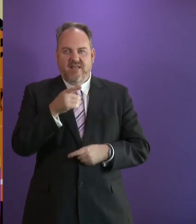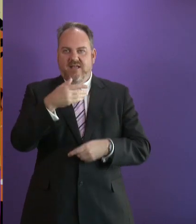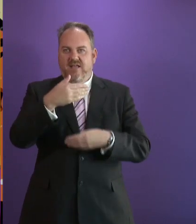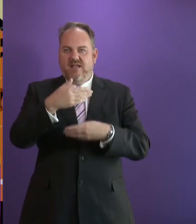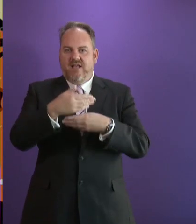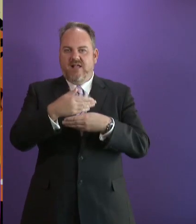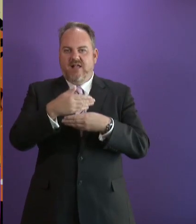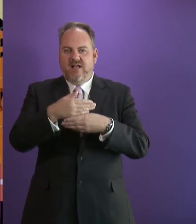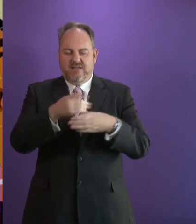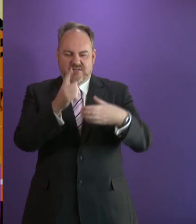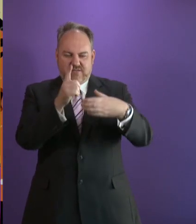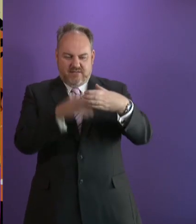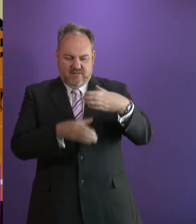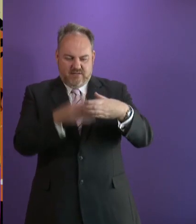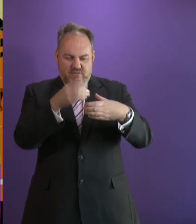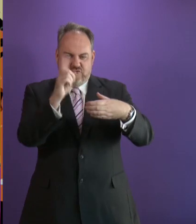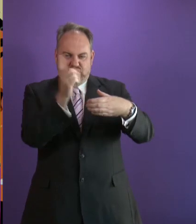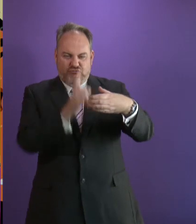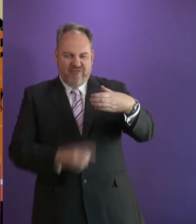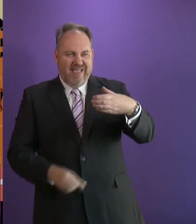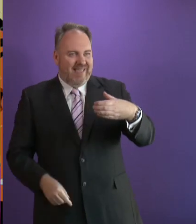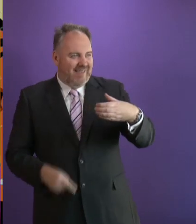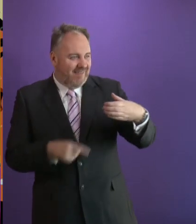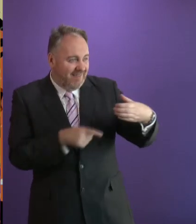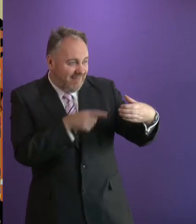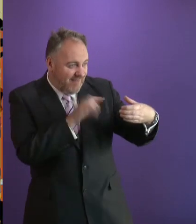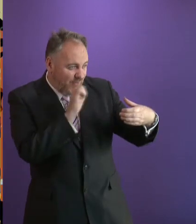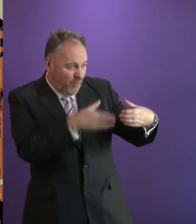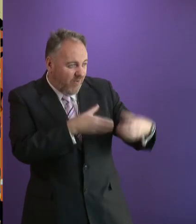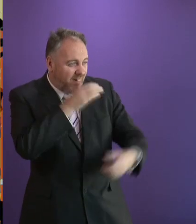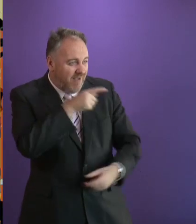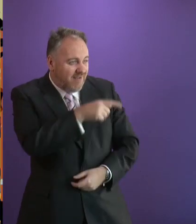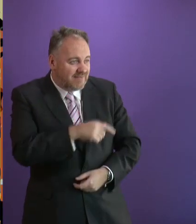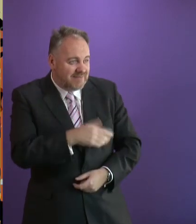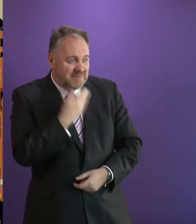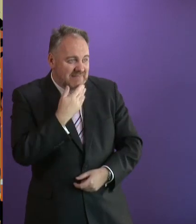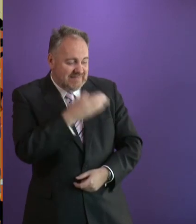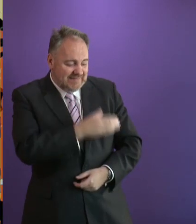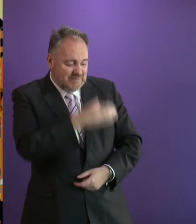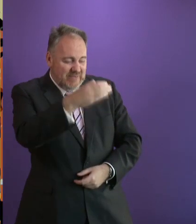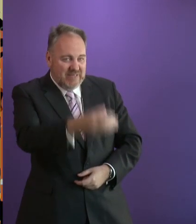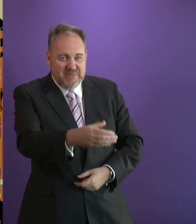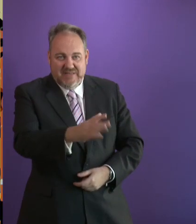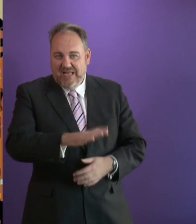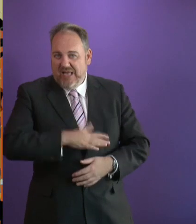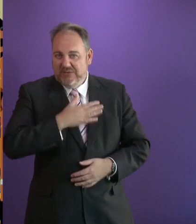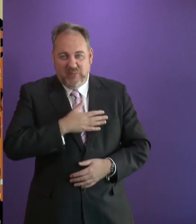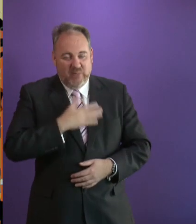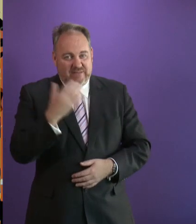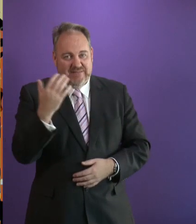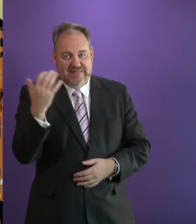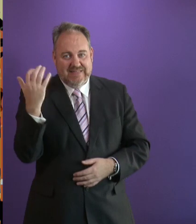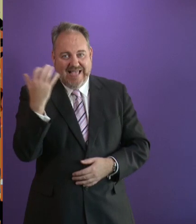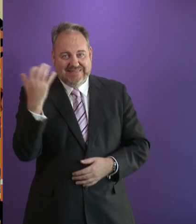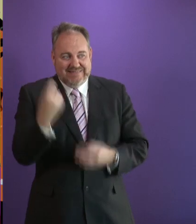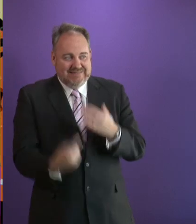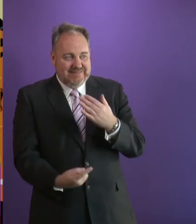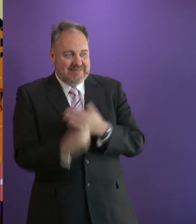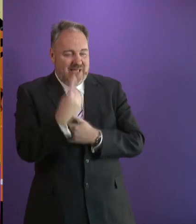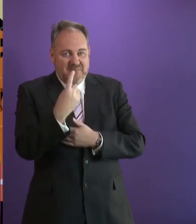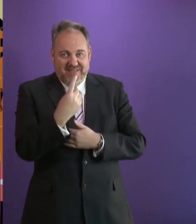that Alison's drinking her water from. So, please. I don't want to have any industrial accidents on my